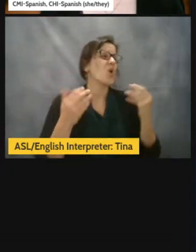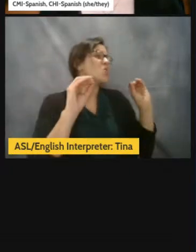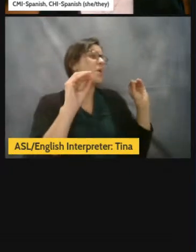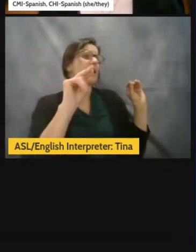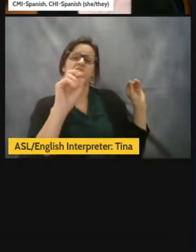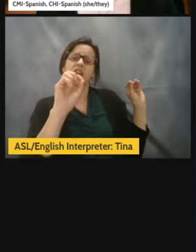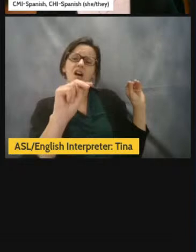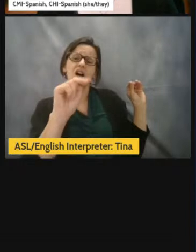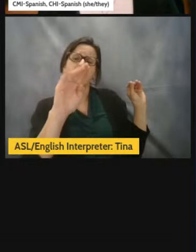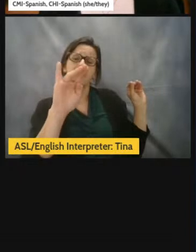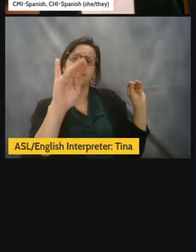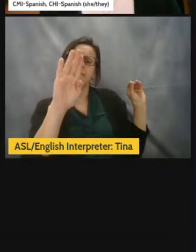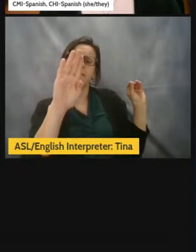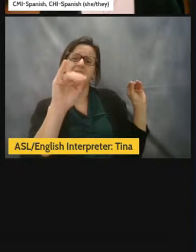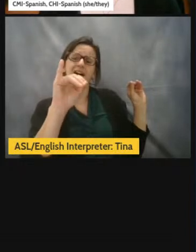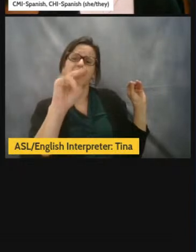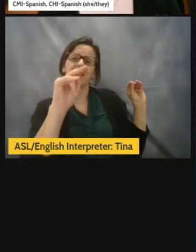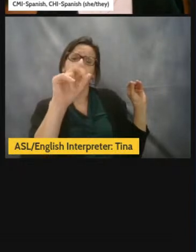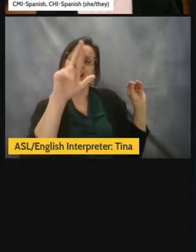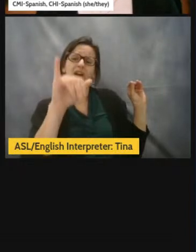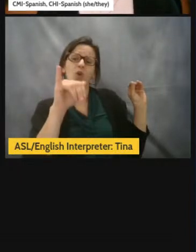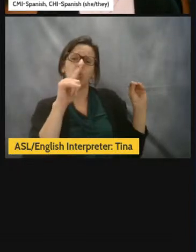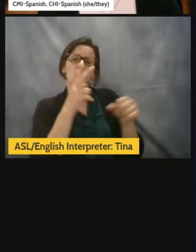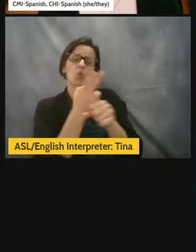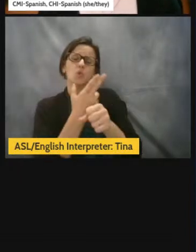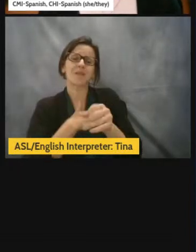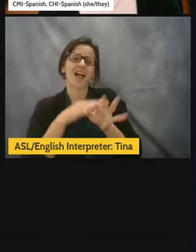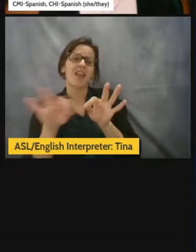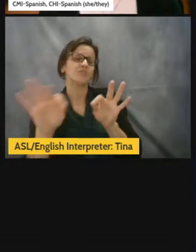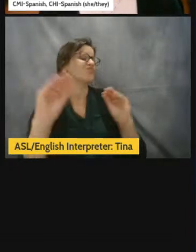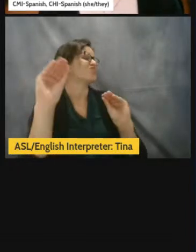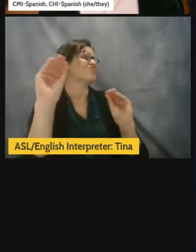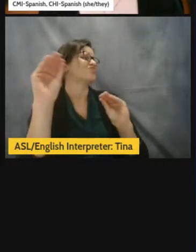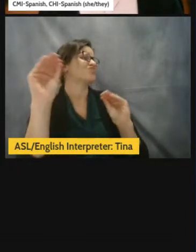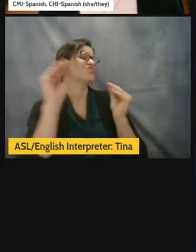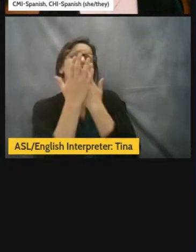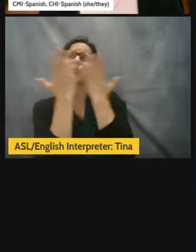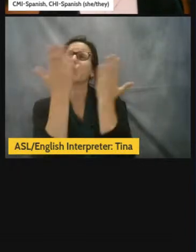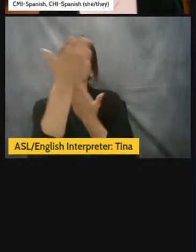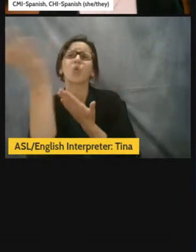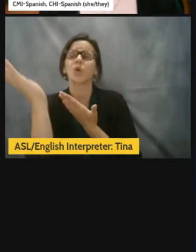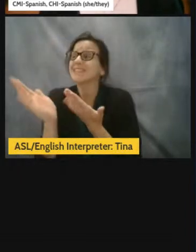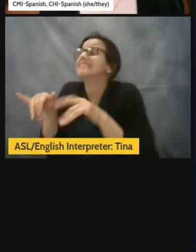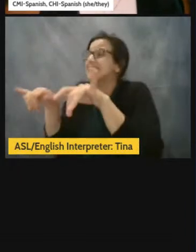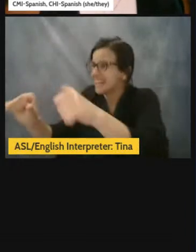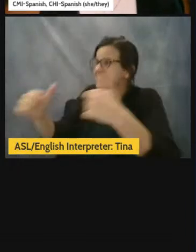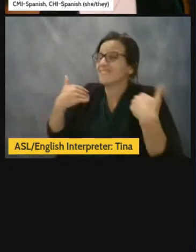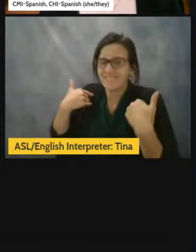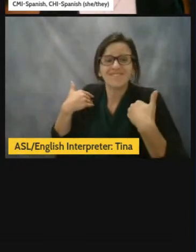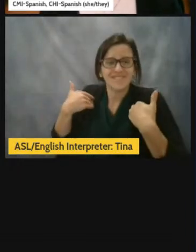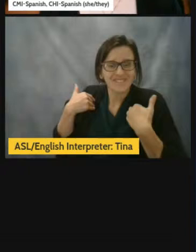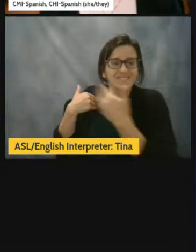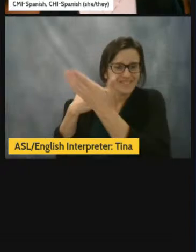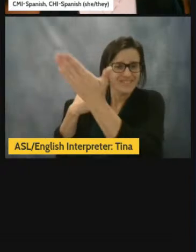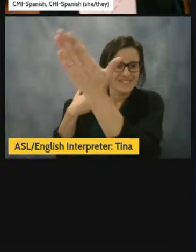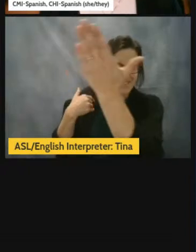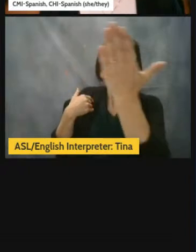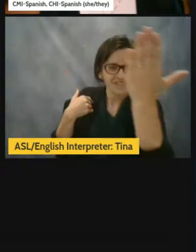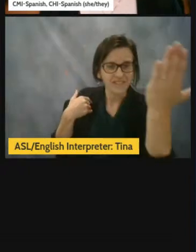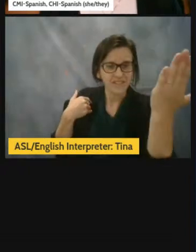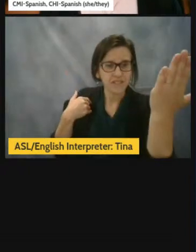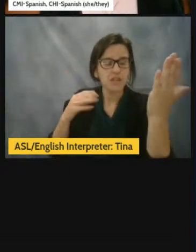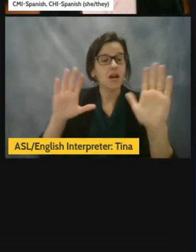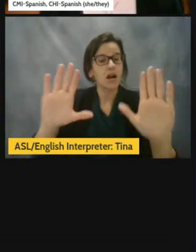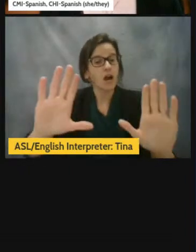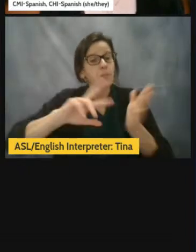are. There are. Okay? Now, by no means am I saying not to consult official